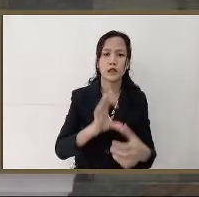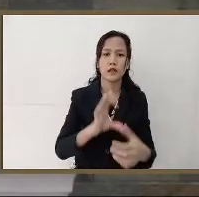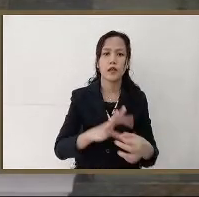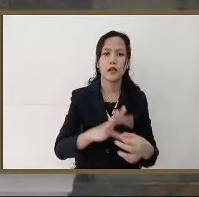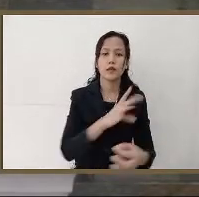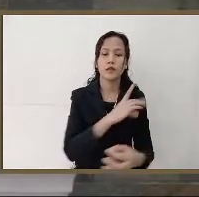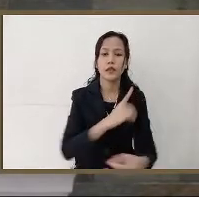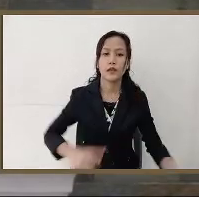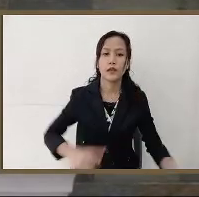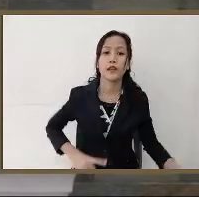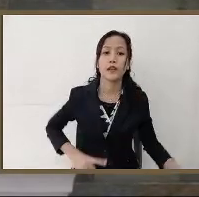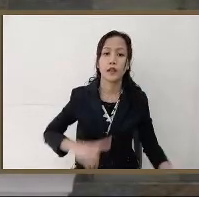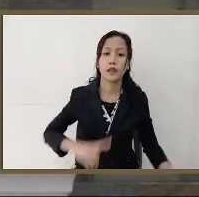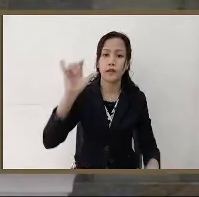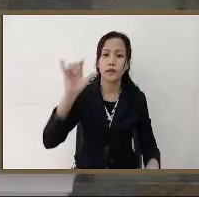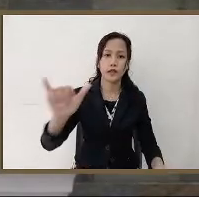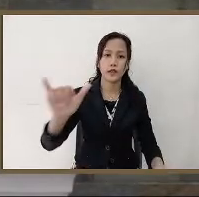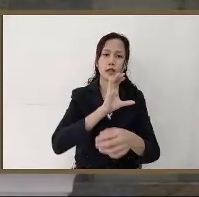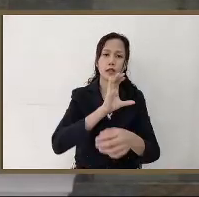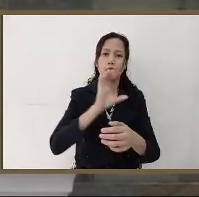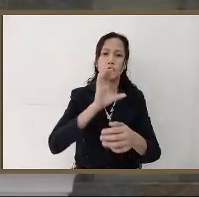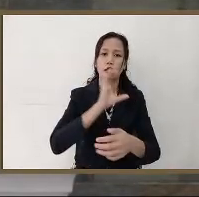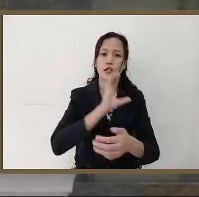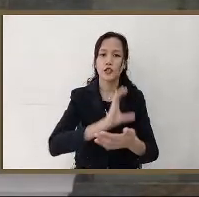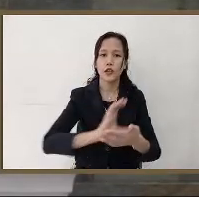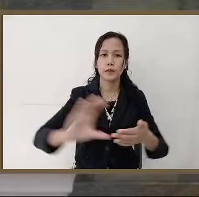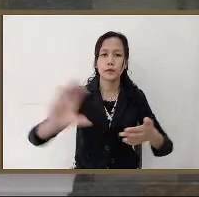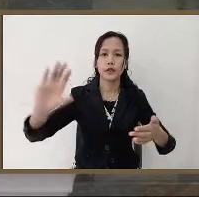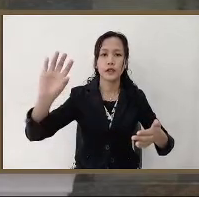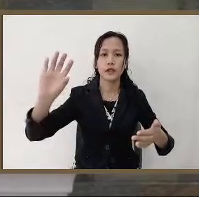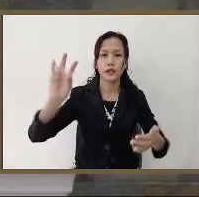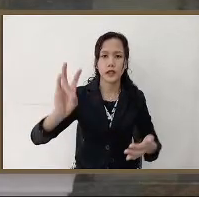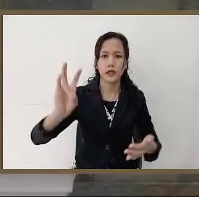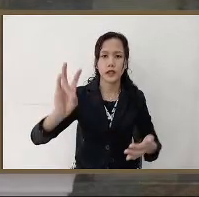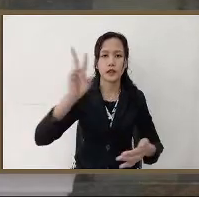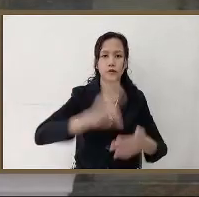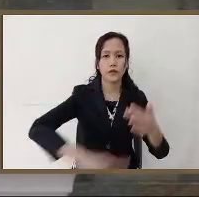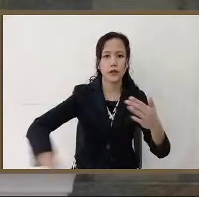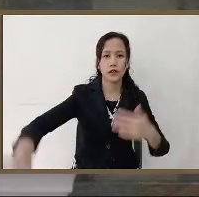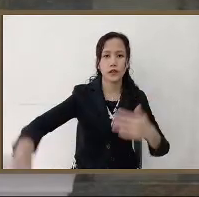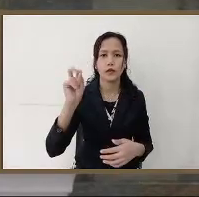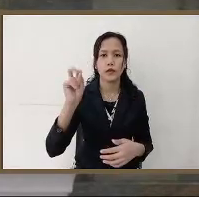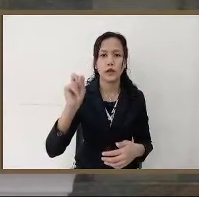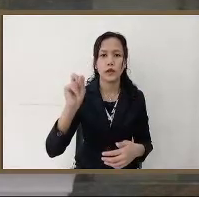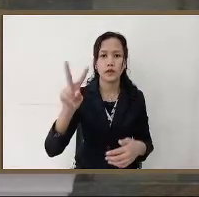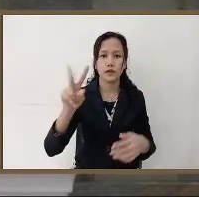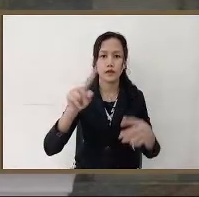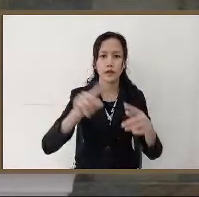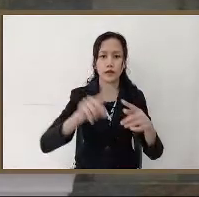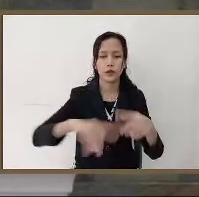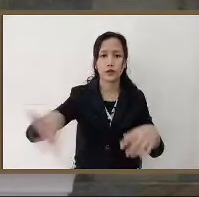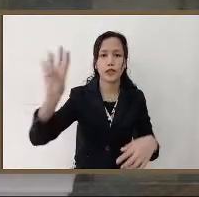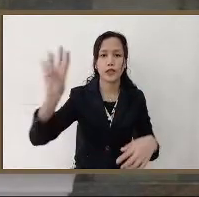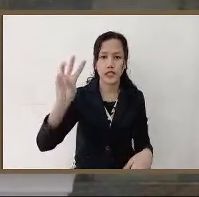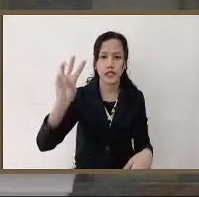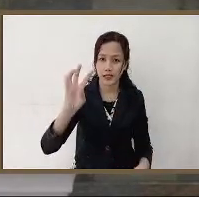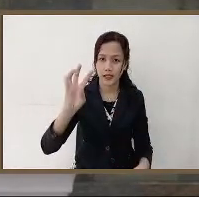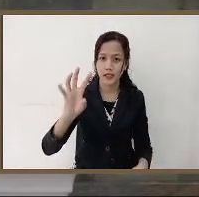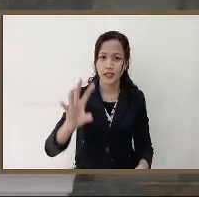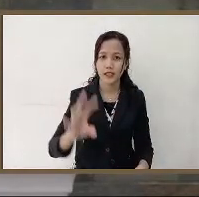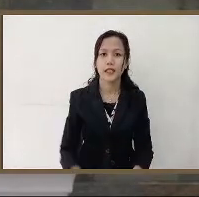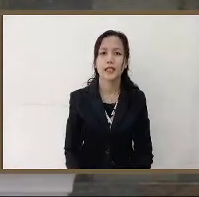Chapter 7, verse number 12 hanggang verse number 16. Hindi na po natin babasahin yan.